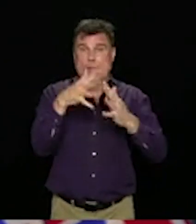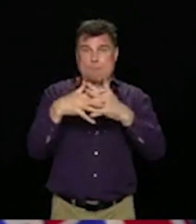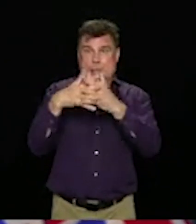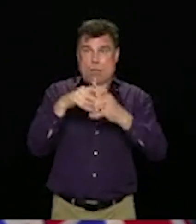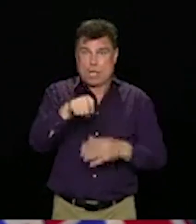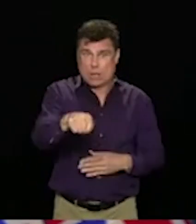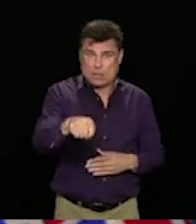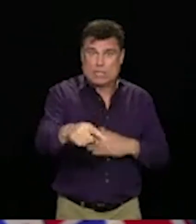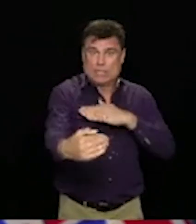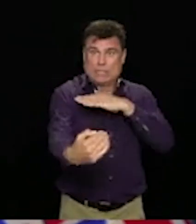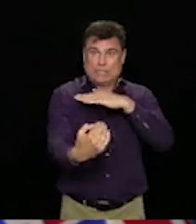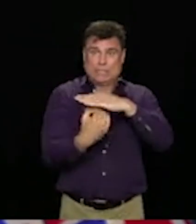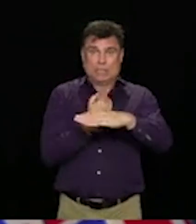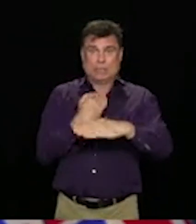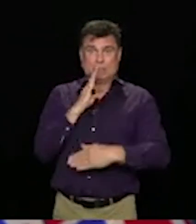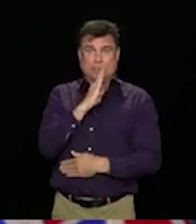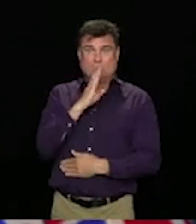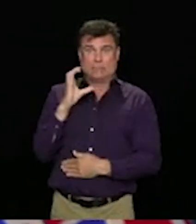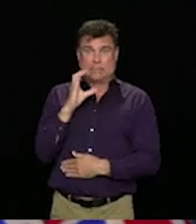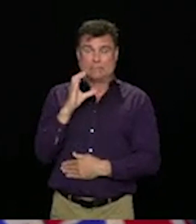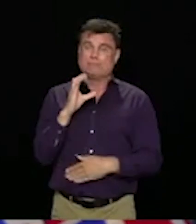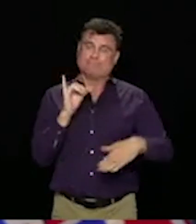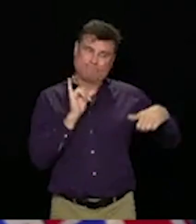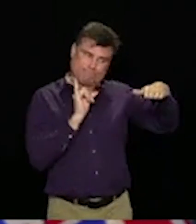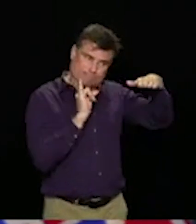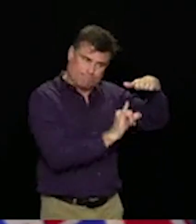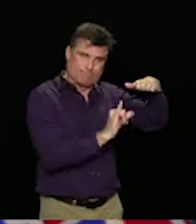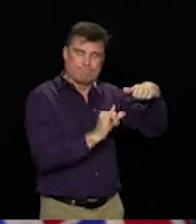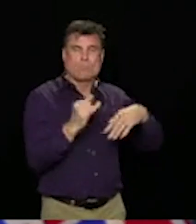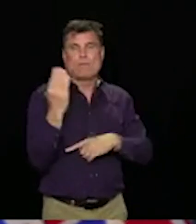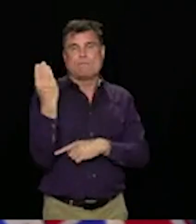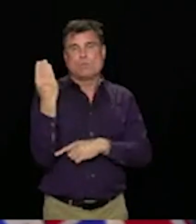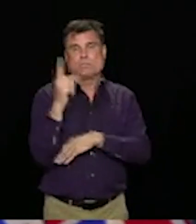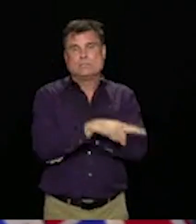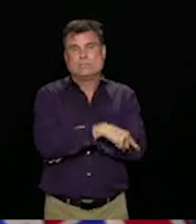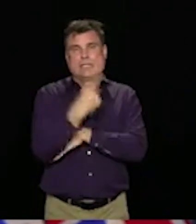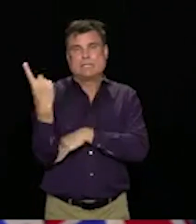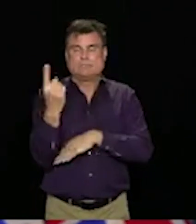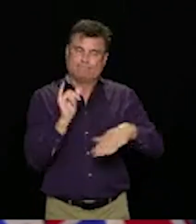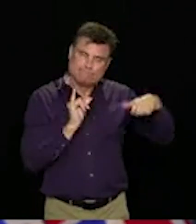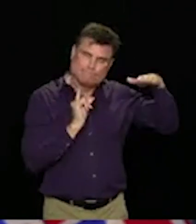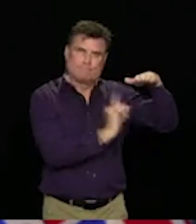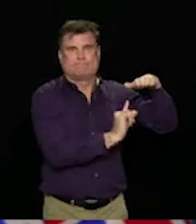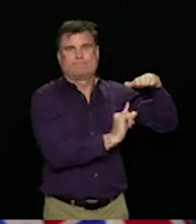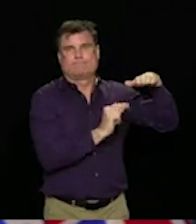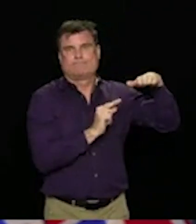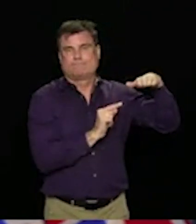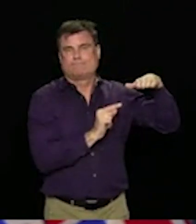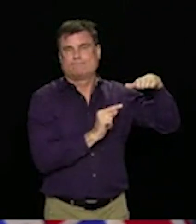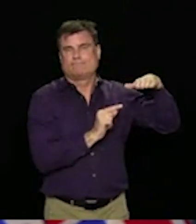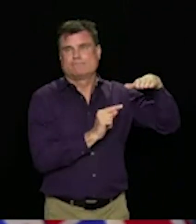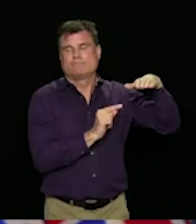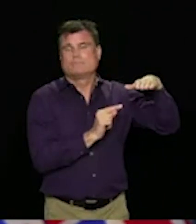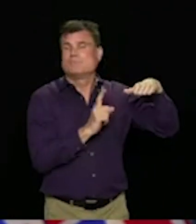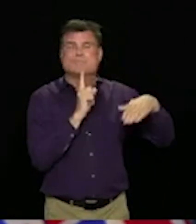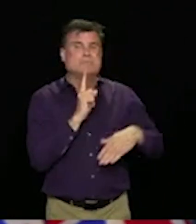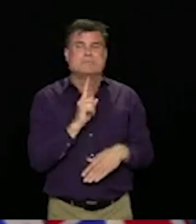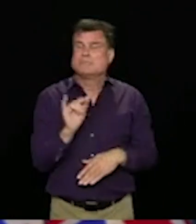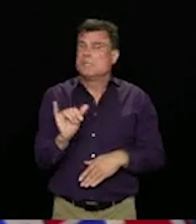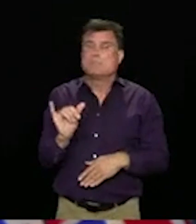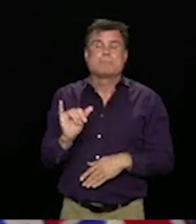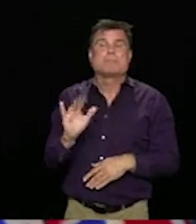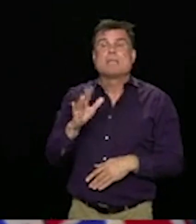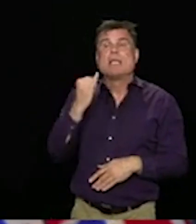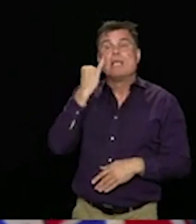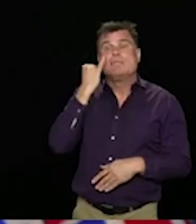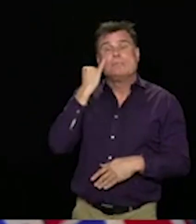States. And the federal quarantine order still applies to anybody who comes in on family reunification as well.